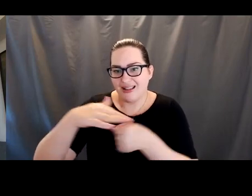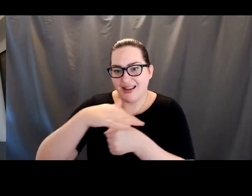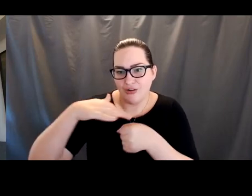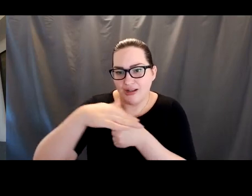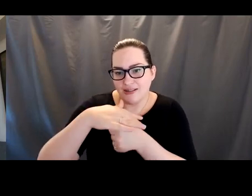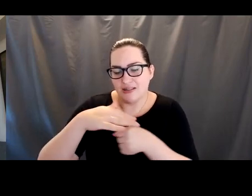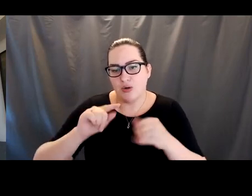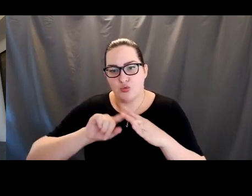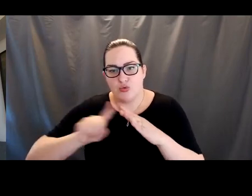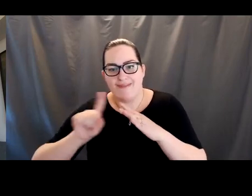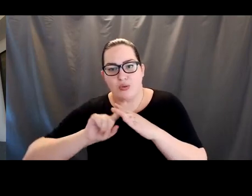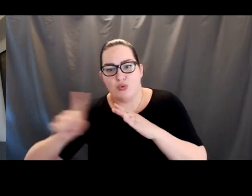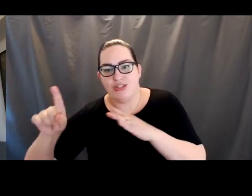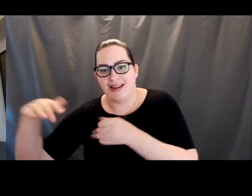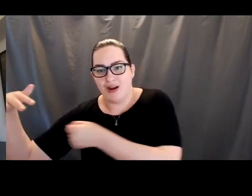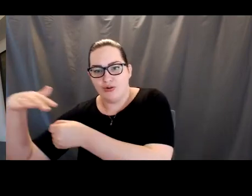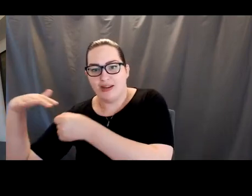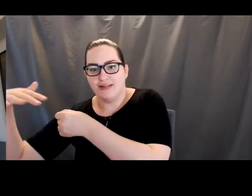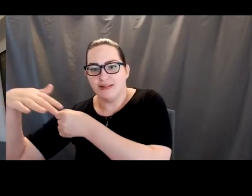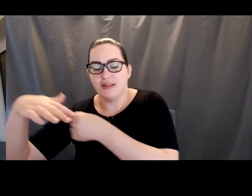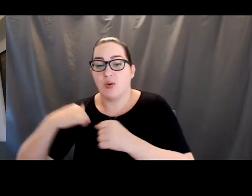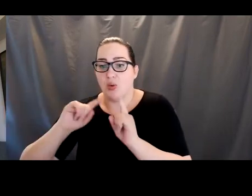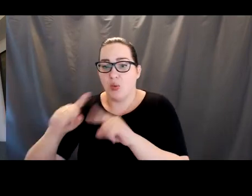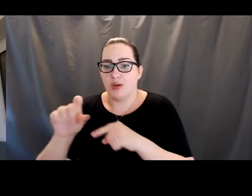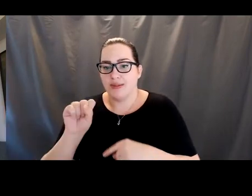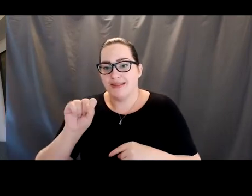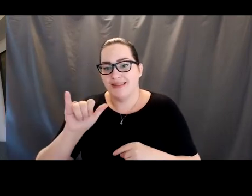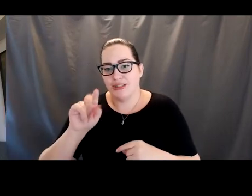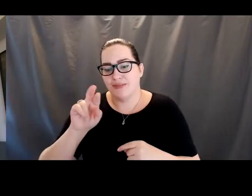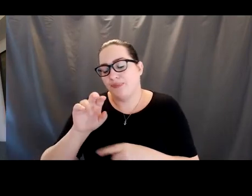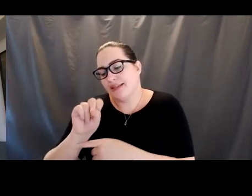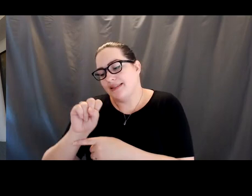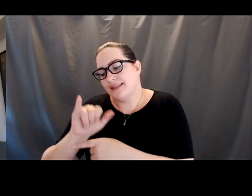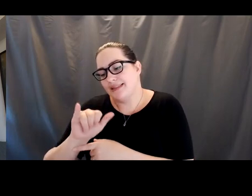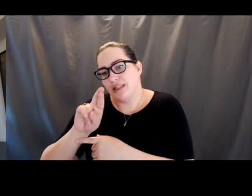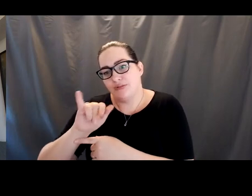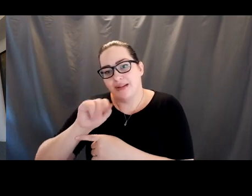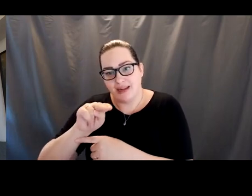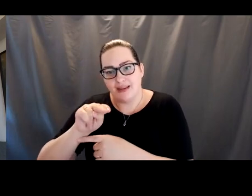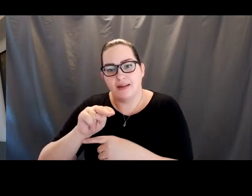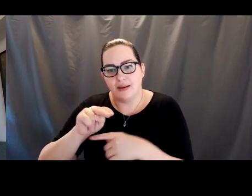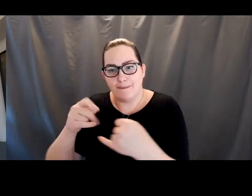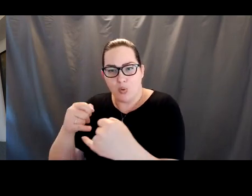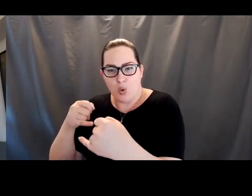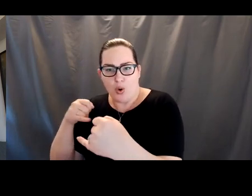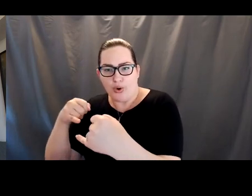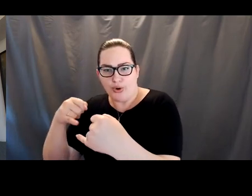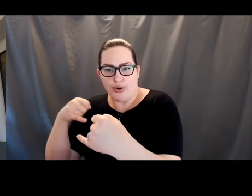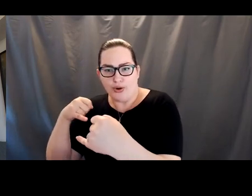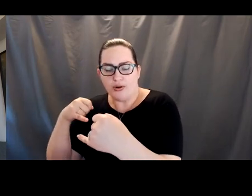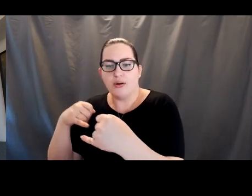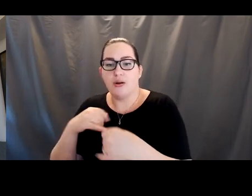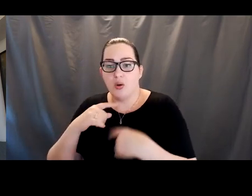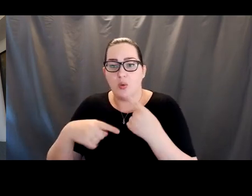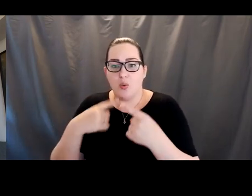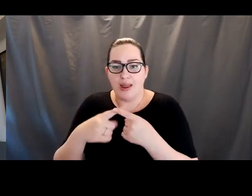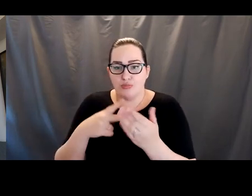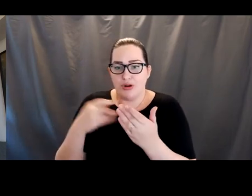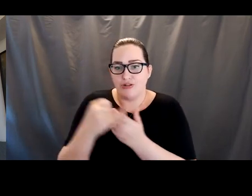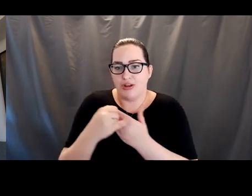spent a lot of time at the Syrian border because the year the project was founded in 2011 was the beginning of the